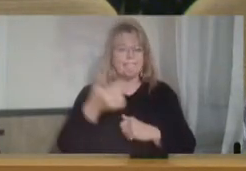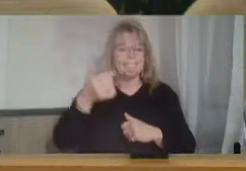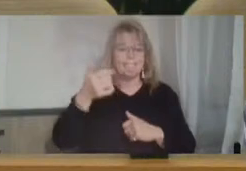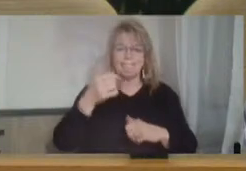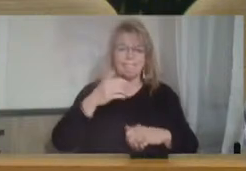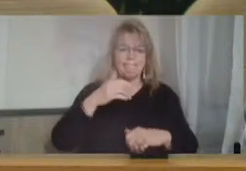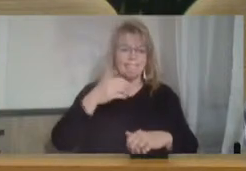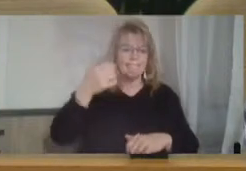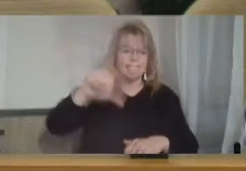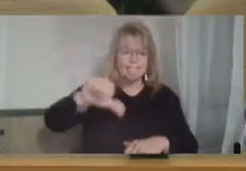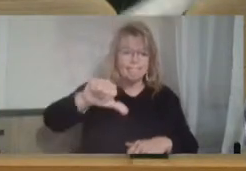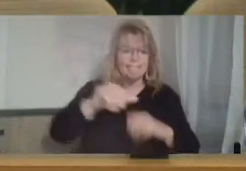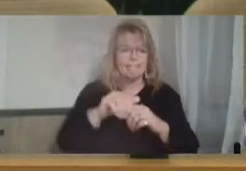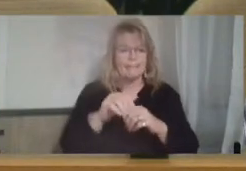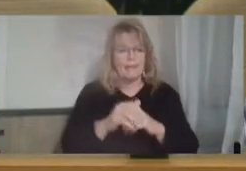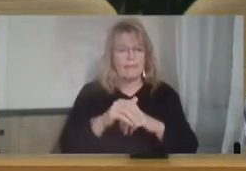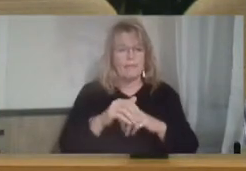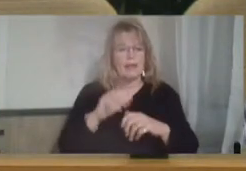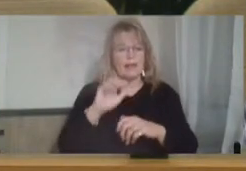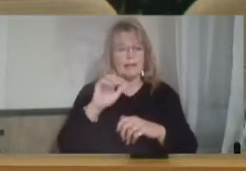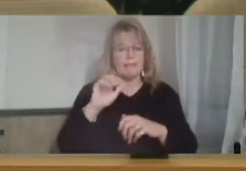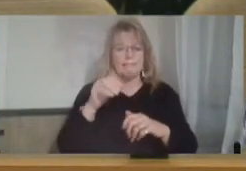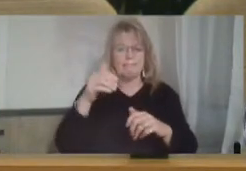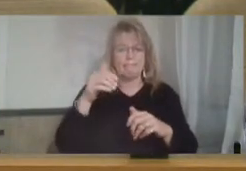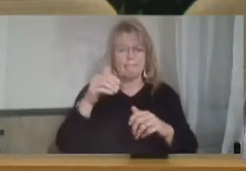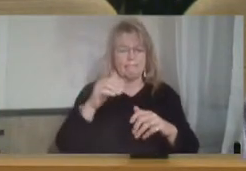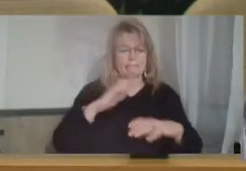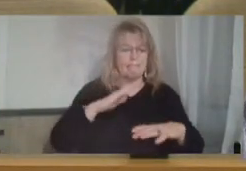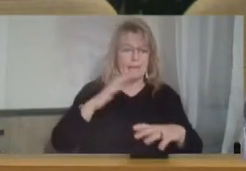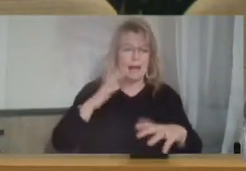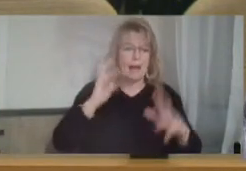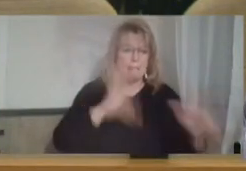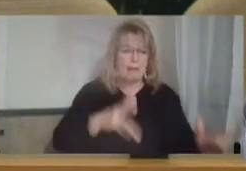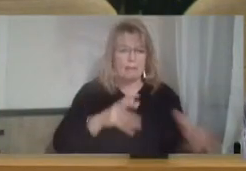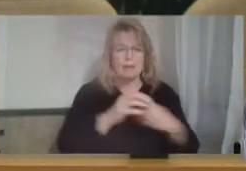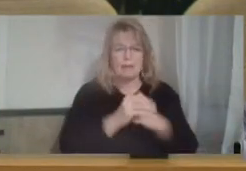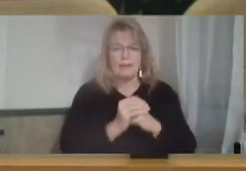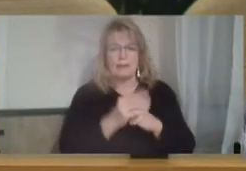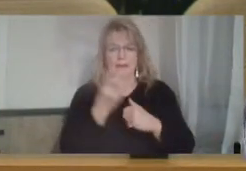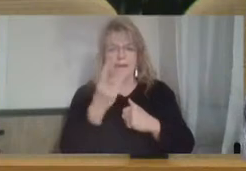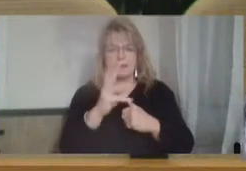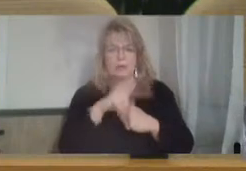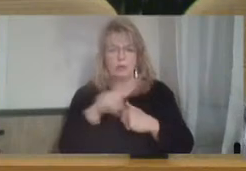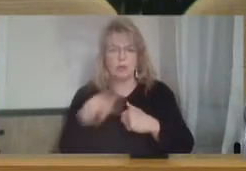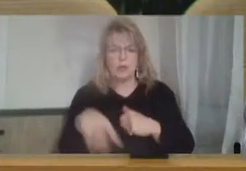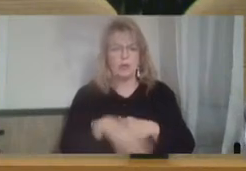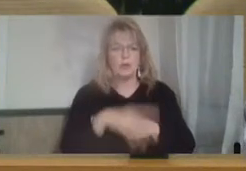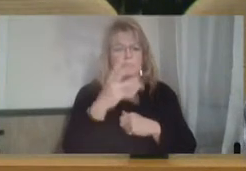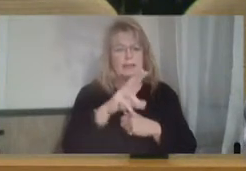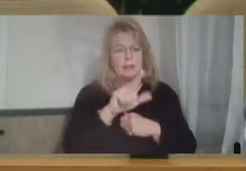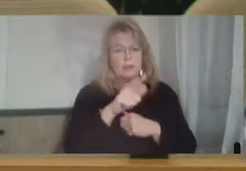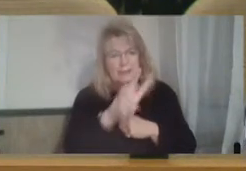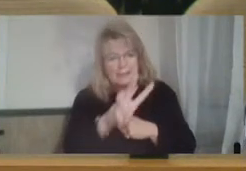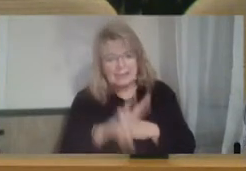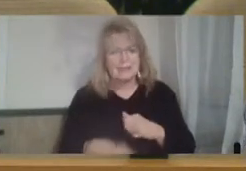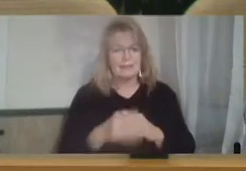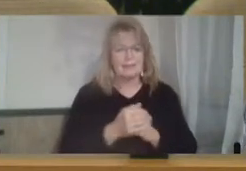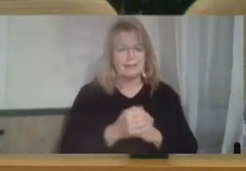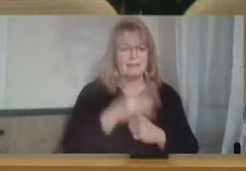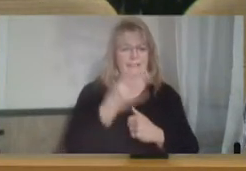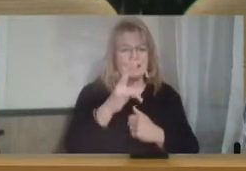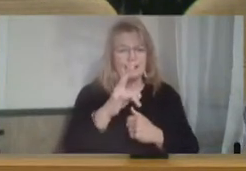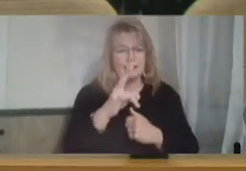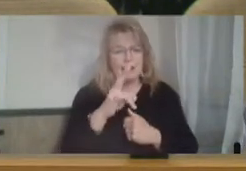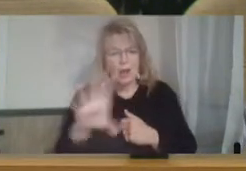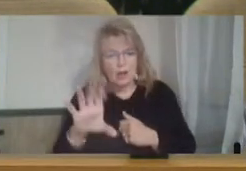speaking here on behalf of a number of neighbors on Fountain View at 1622, 1626, 1700,